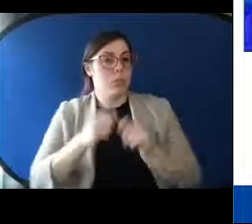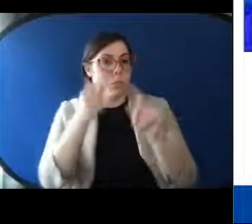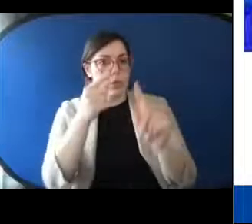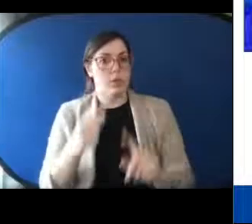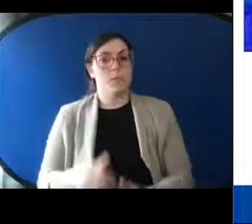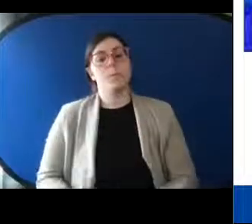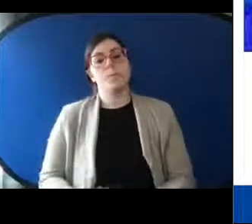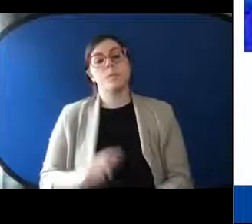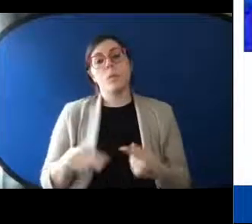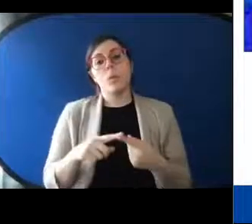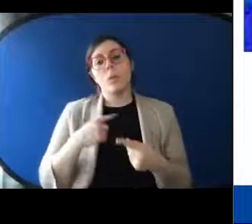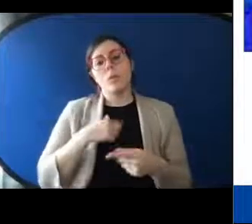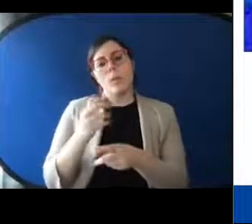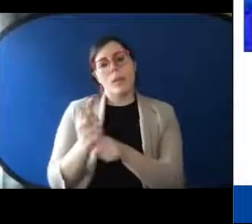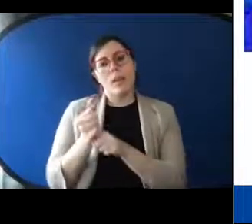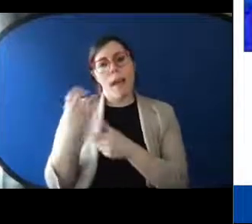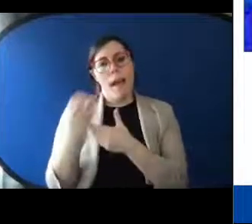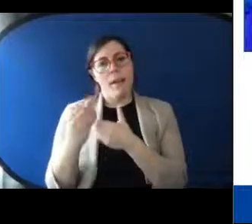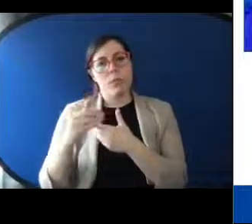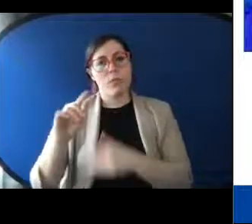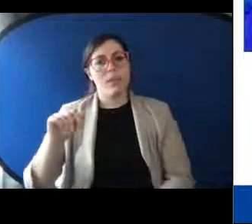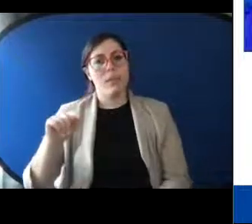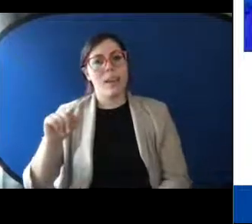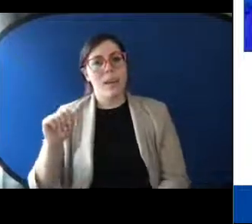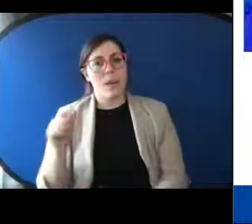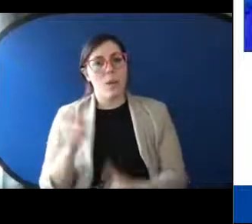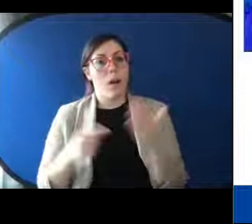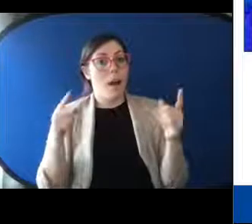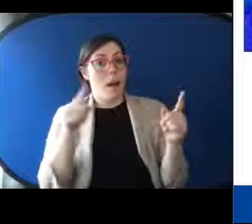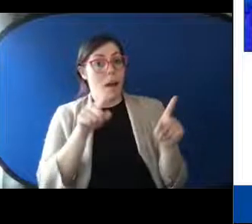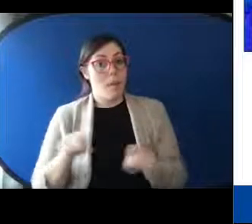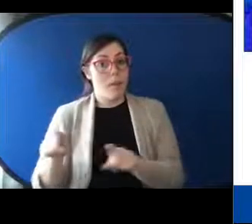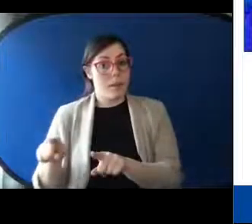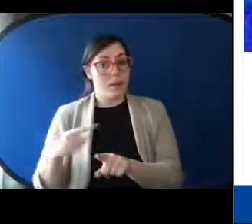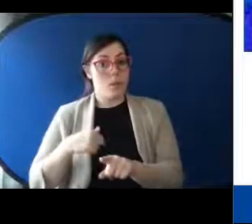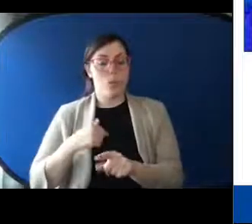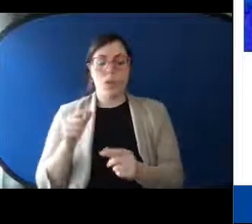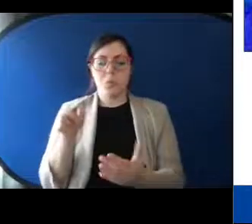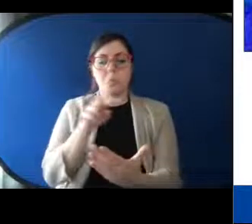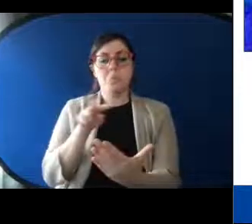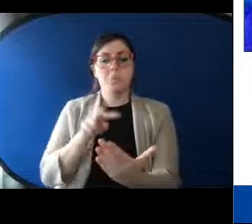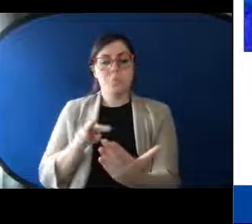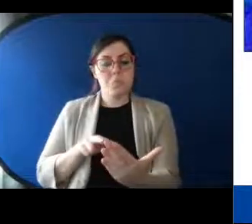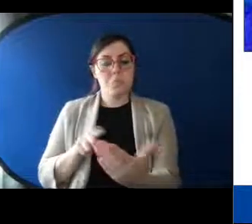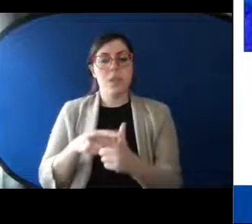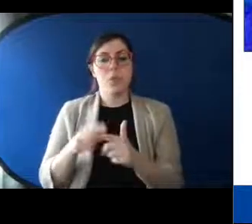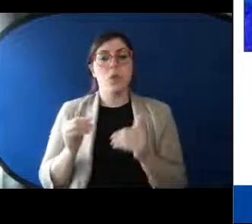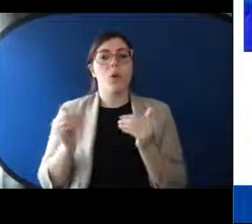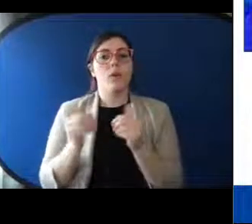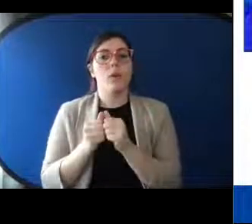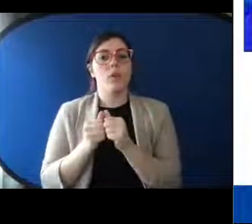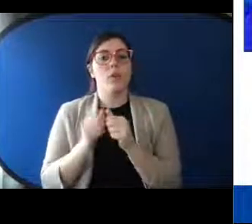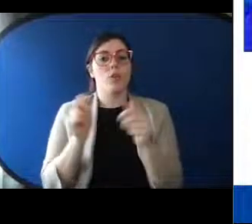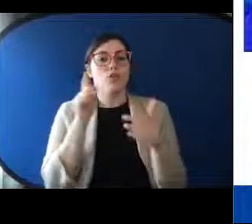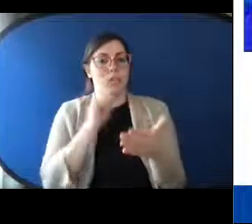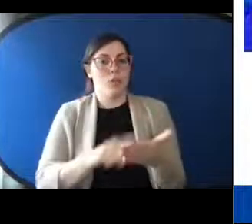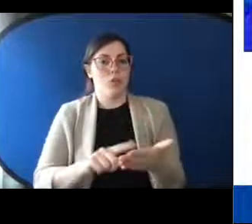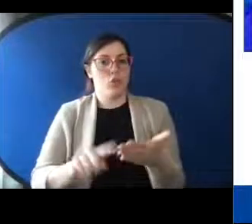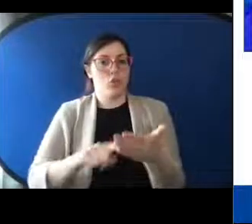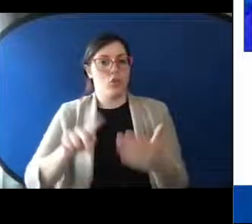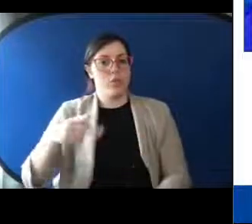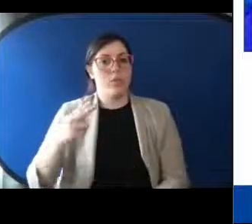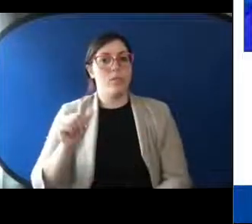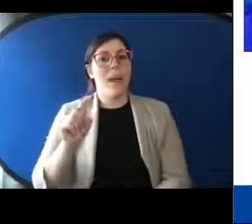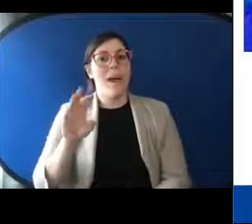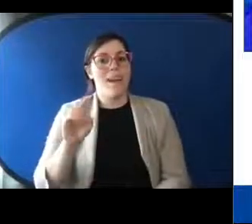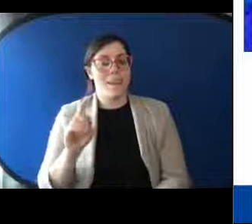we receive external data, what happens is that we ingest it and then we execute a research phase that involves, in